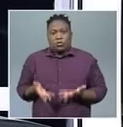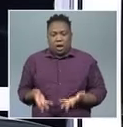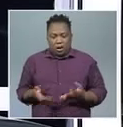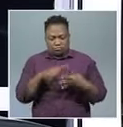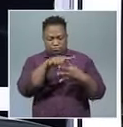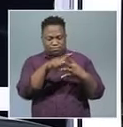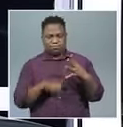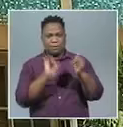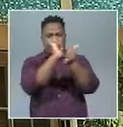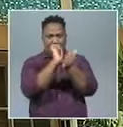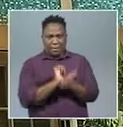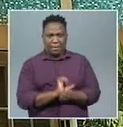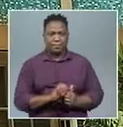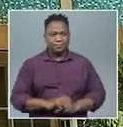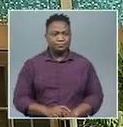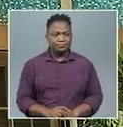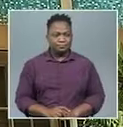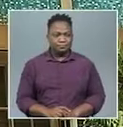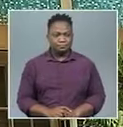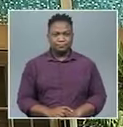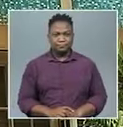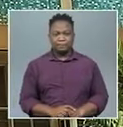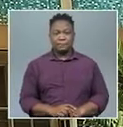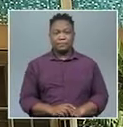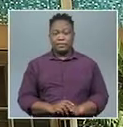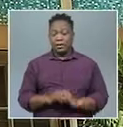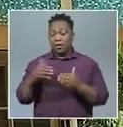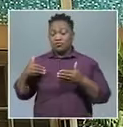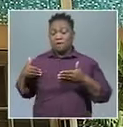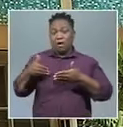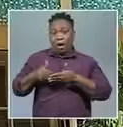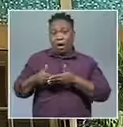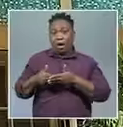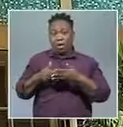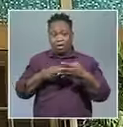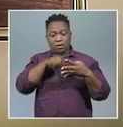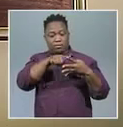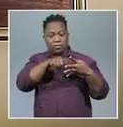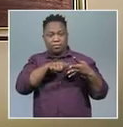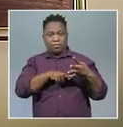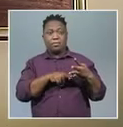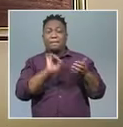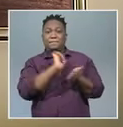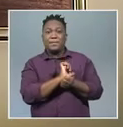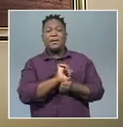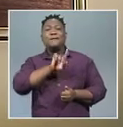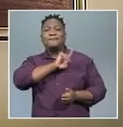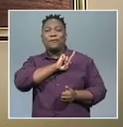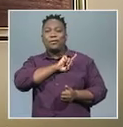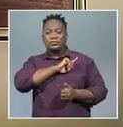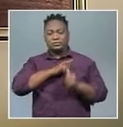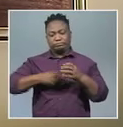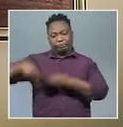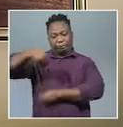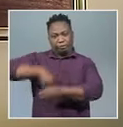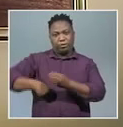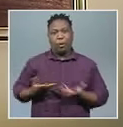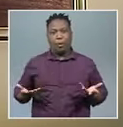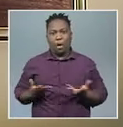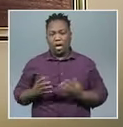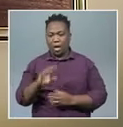has the details. So far, those arrested and charged in connection with allegations of